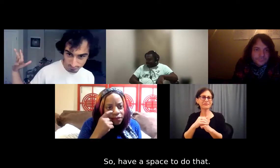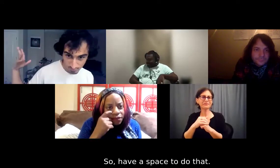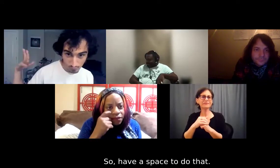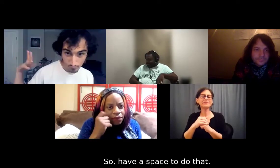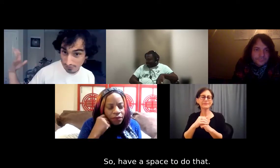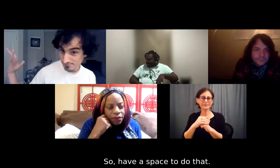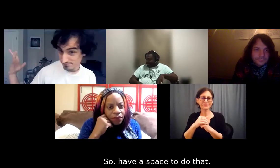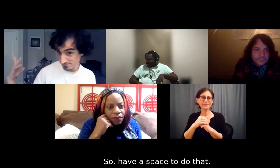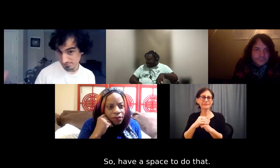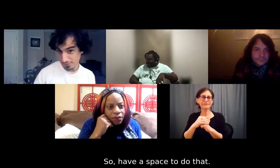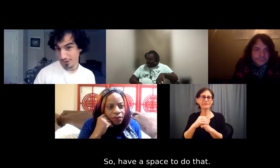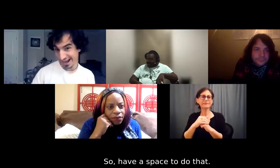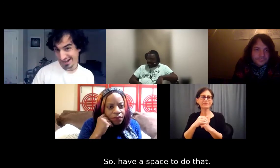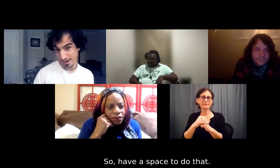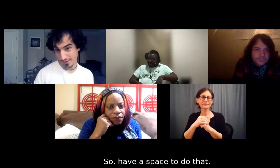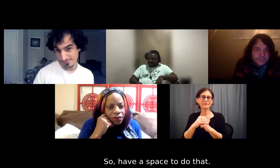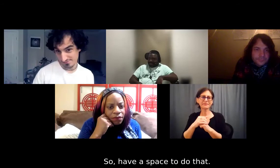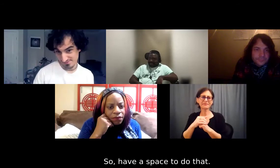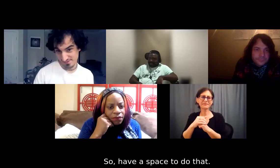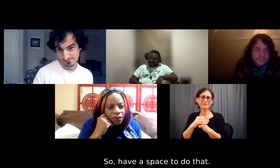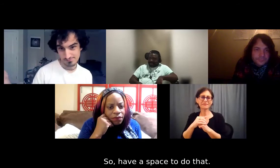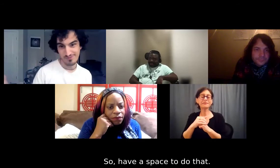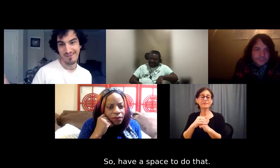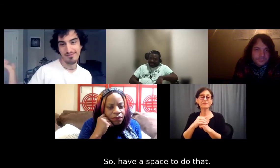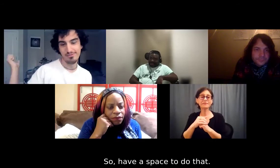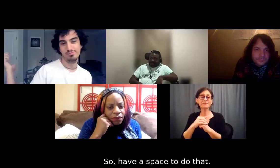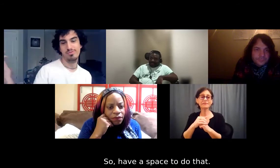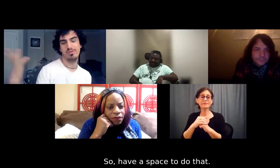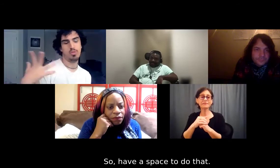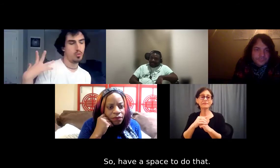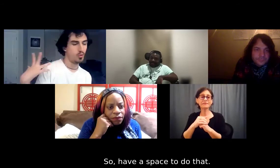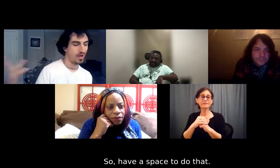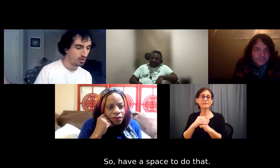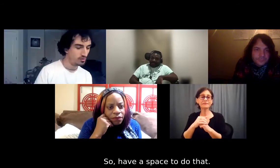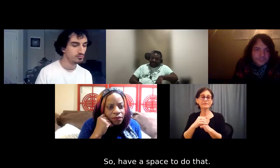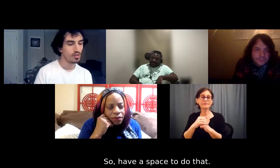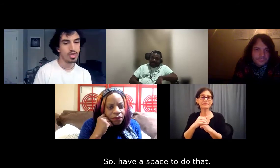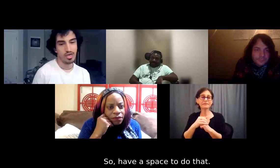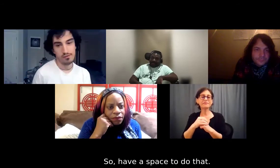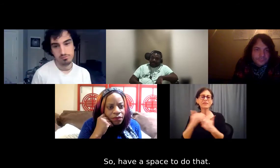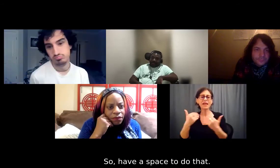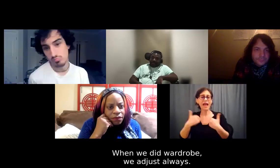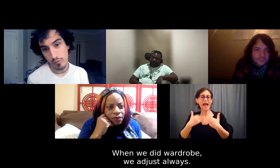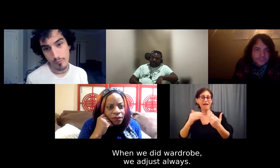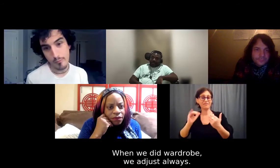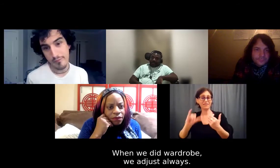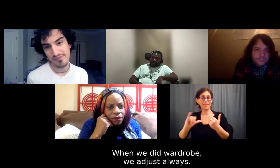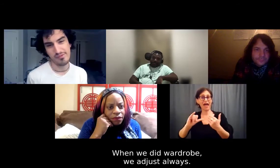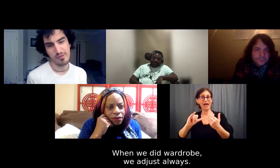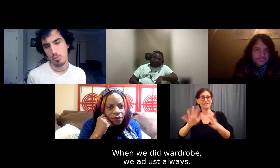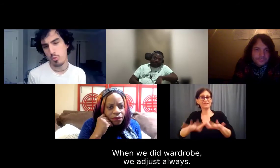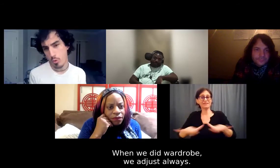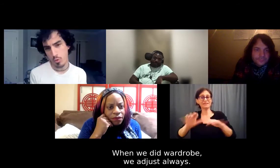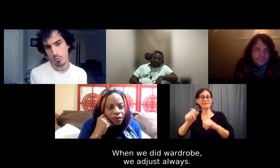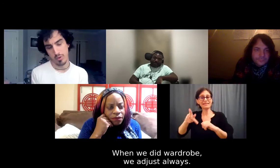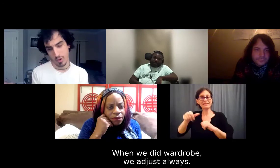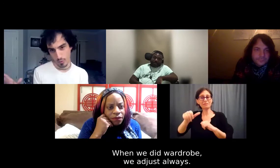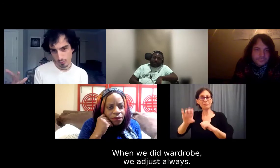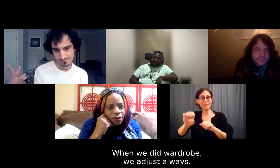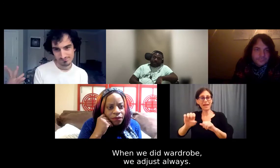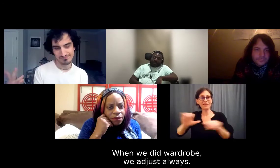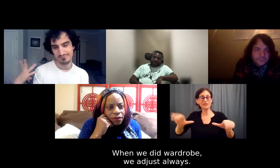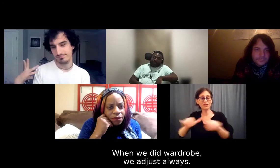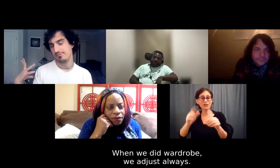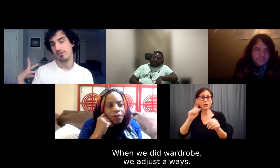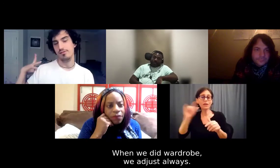platform. So I got space to do that. And when we did